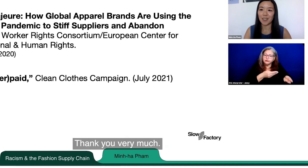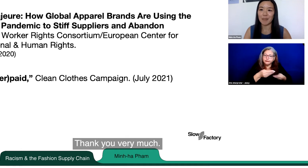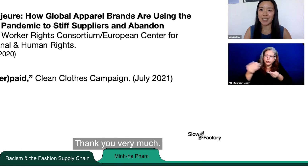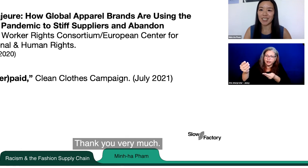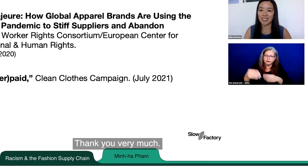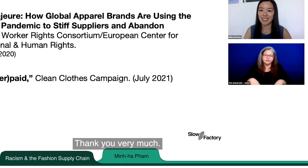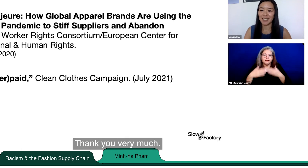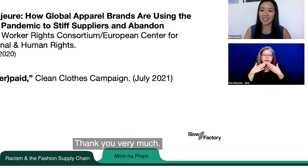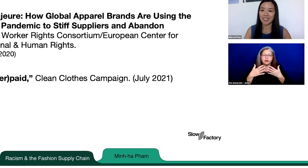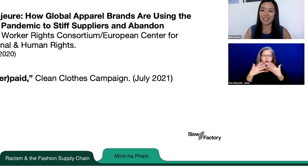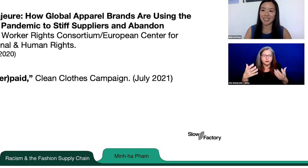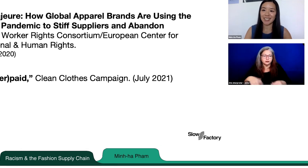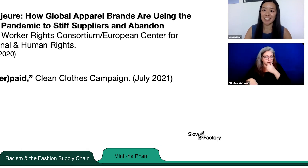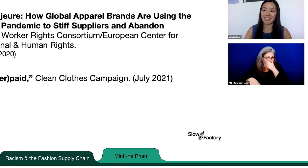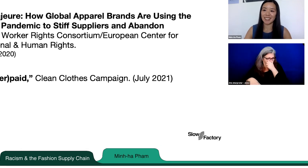Thank you very much.